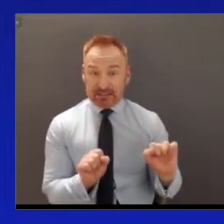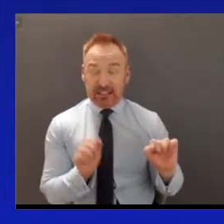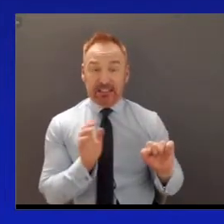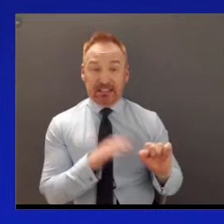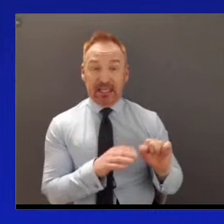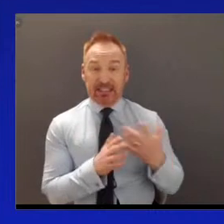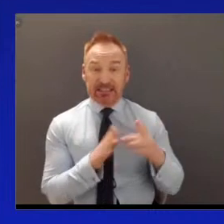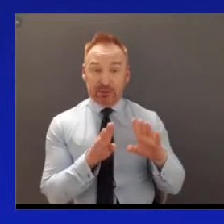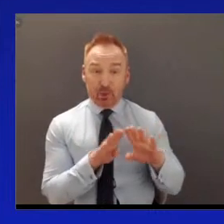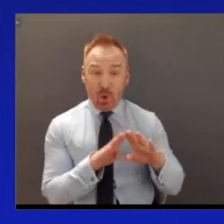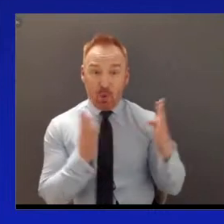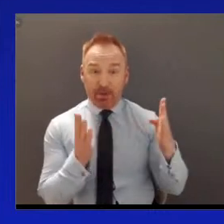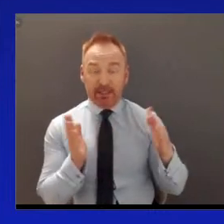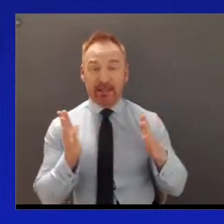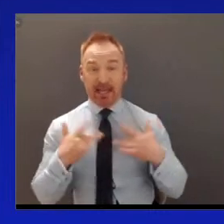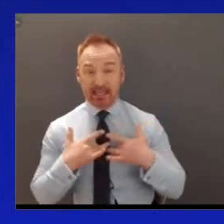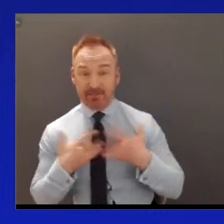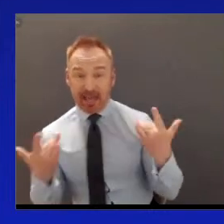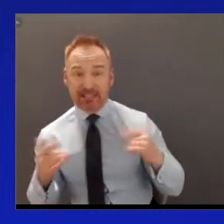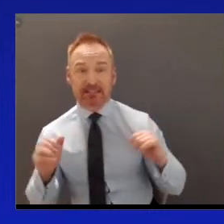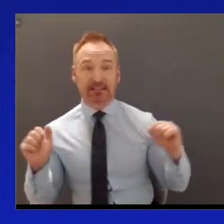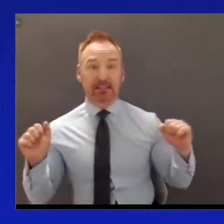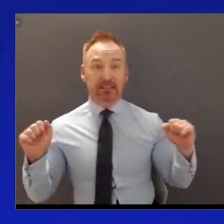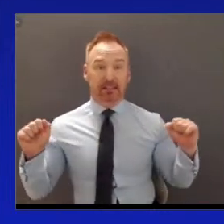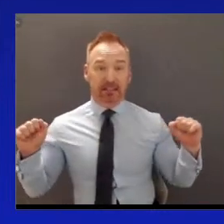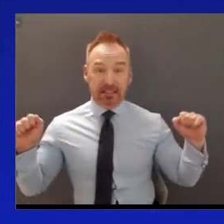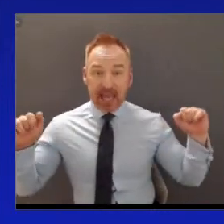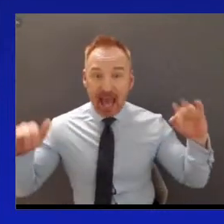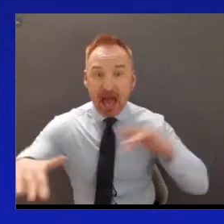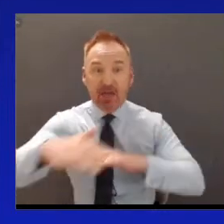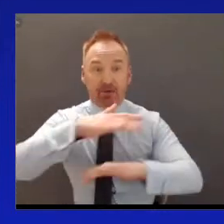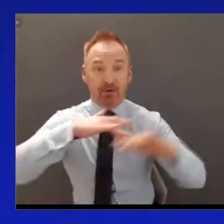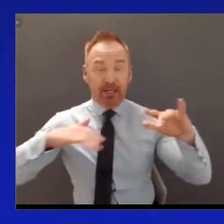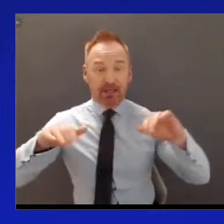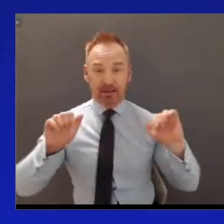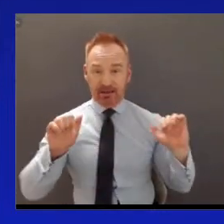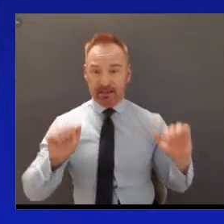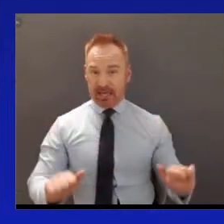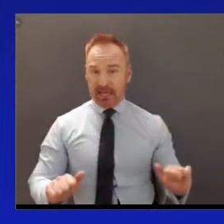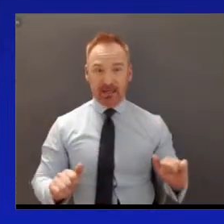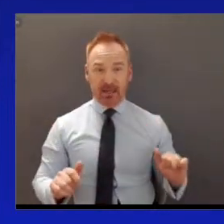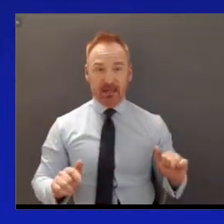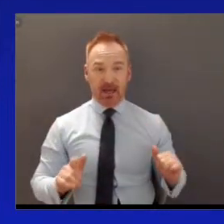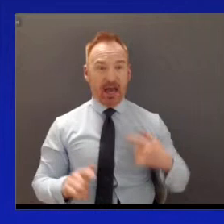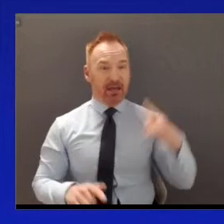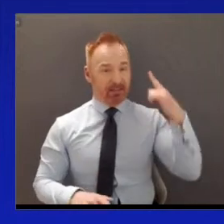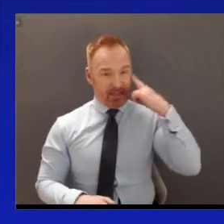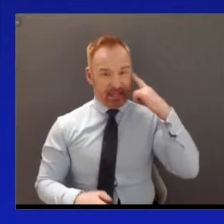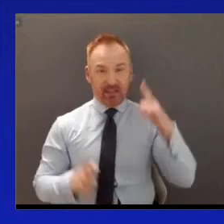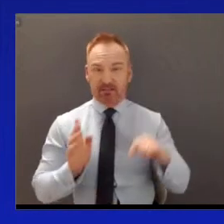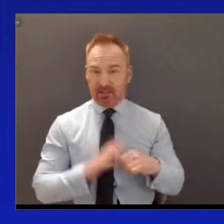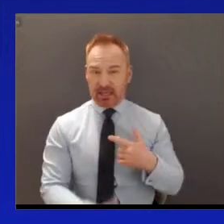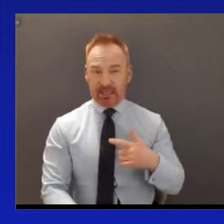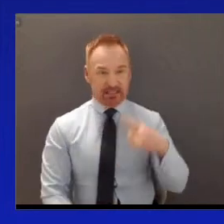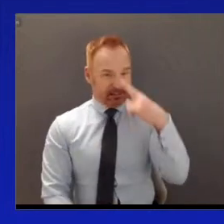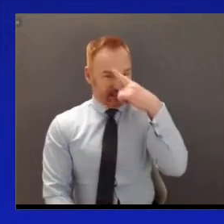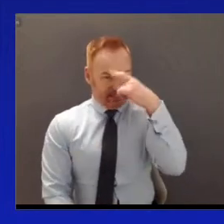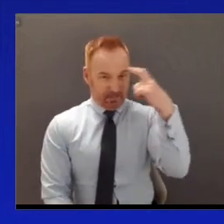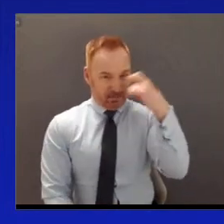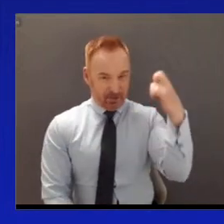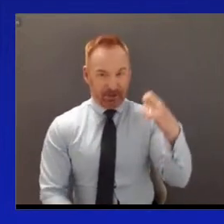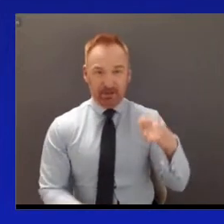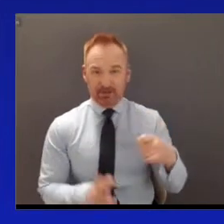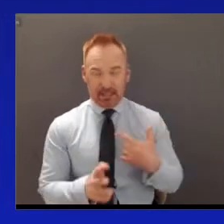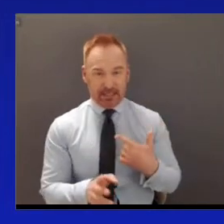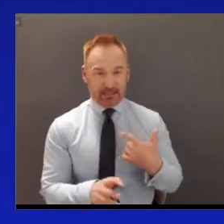would say to you, Councillor, is we haven't had those discussions yet because I think it's very, very premature, and we're looking at late summer before we even start thinking of having those discussions.